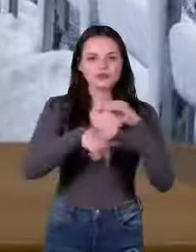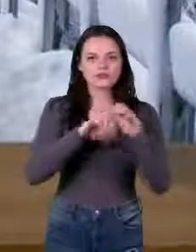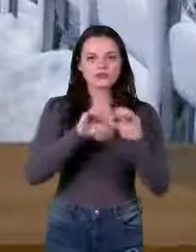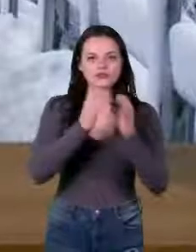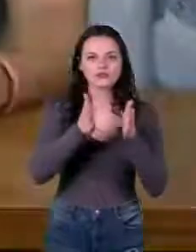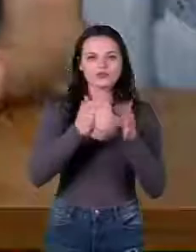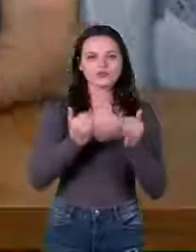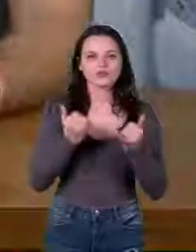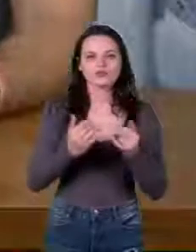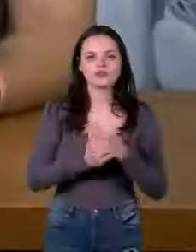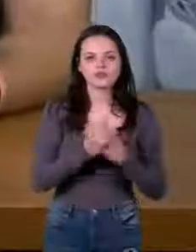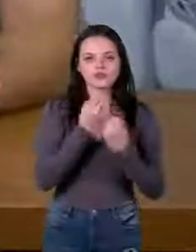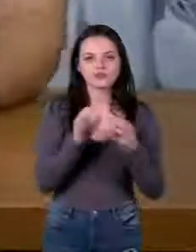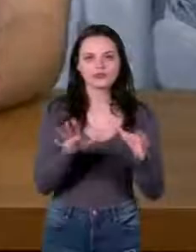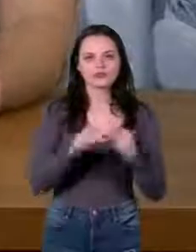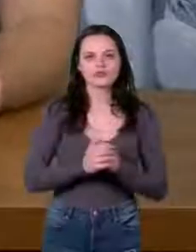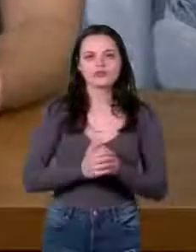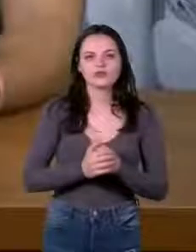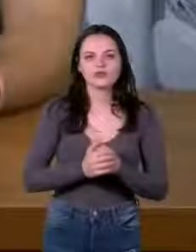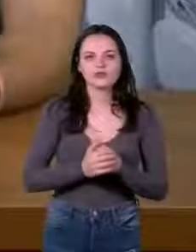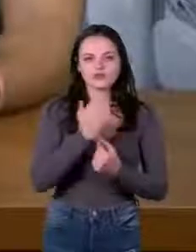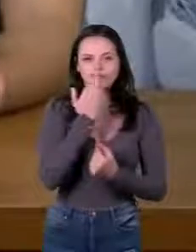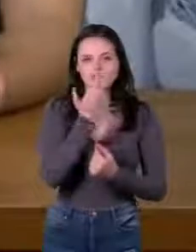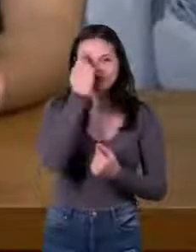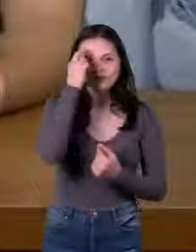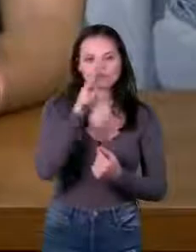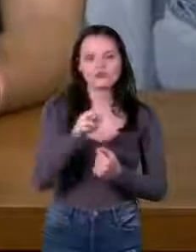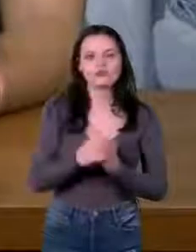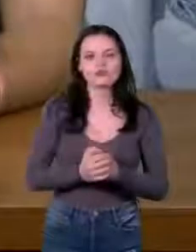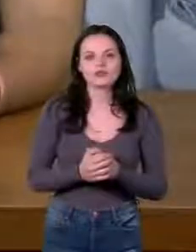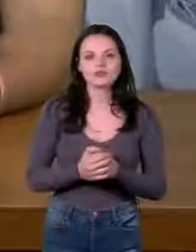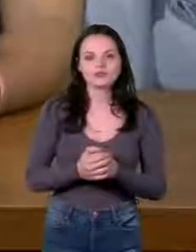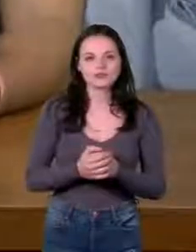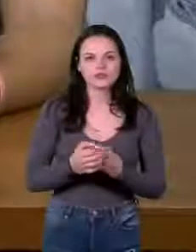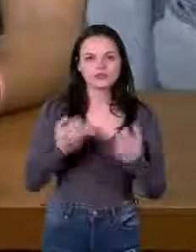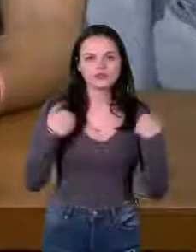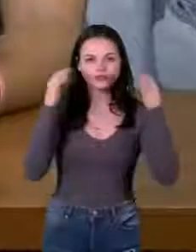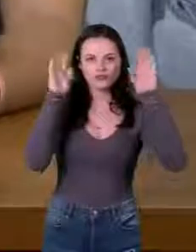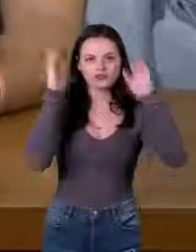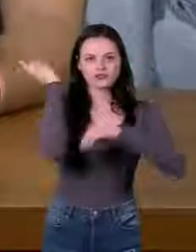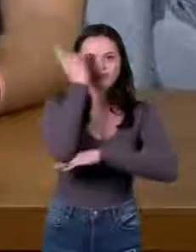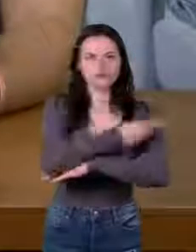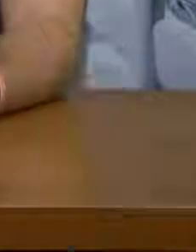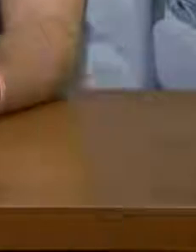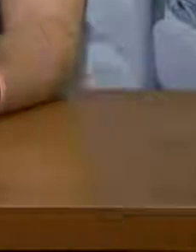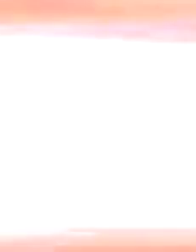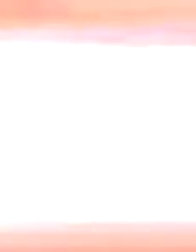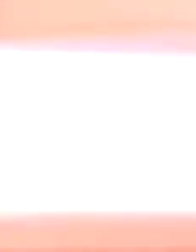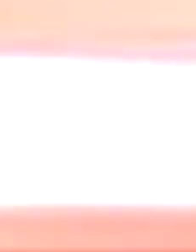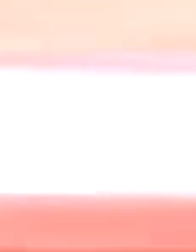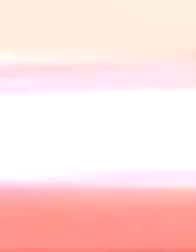action today. That's all we have for you today. Thanks for watching PMN on Parkland TV. I'm Devin Darity. And I'm Dan Pryor. Have a great day.